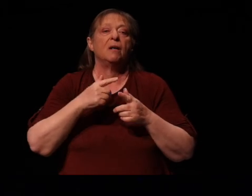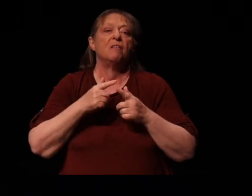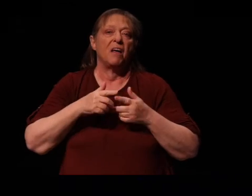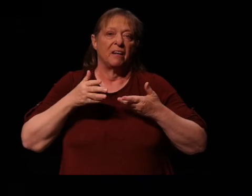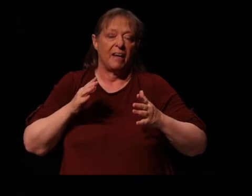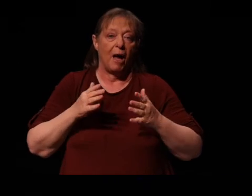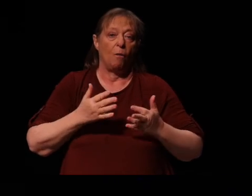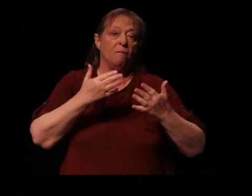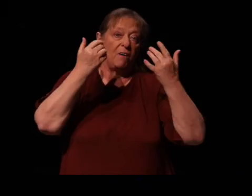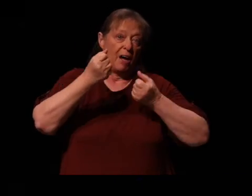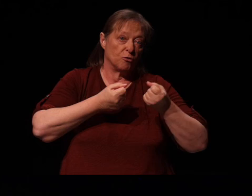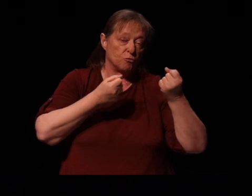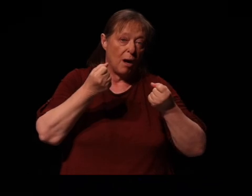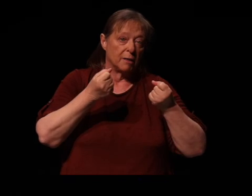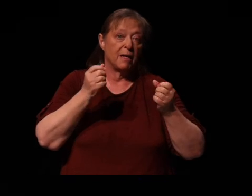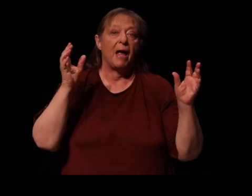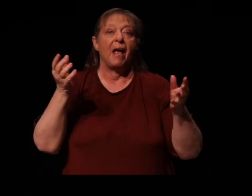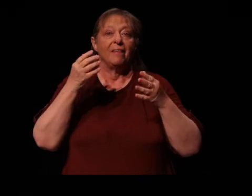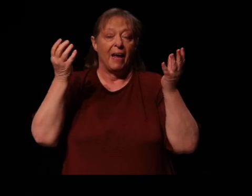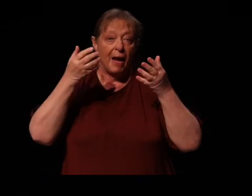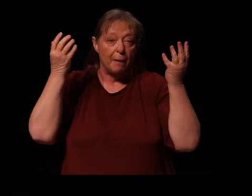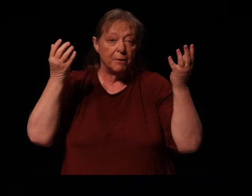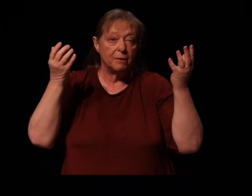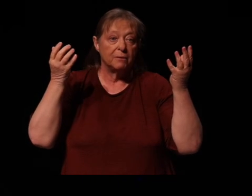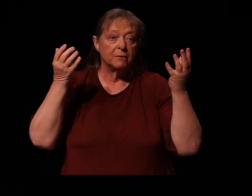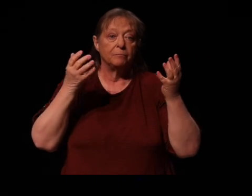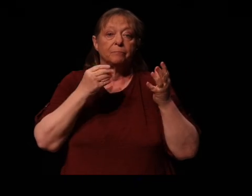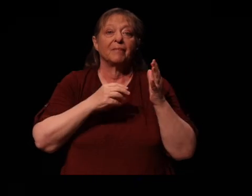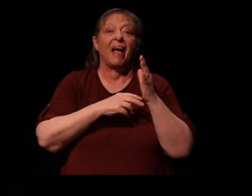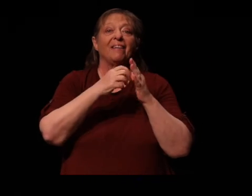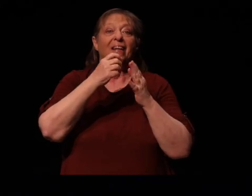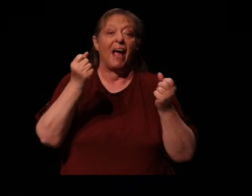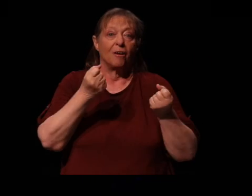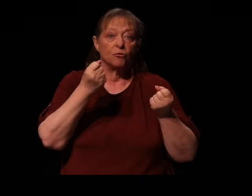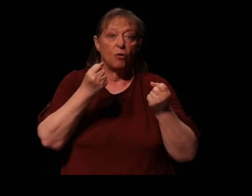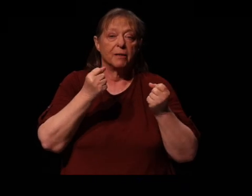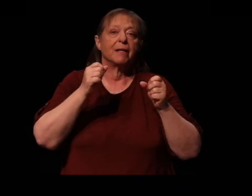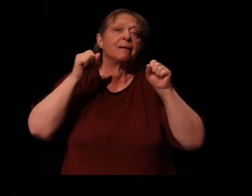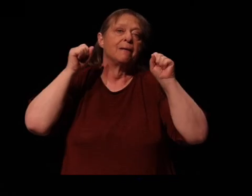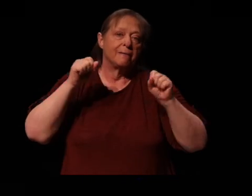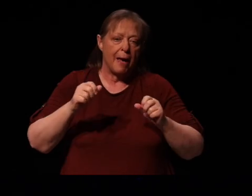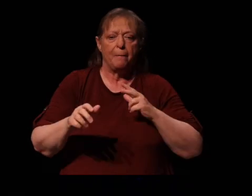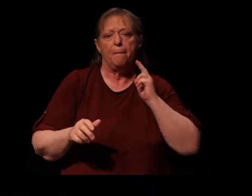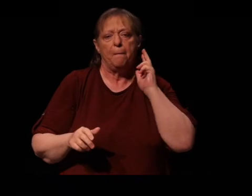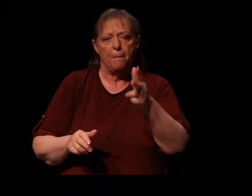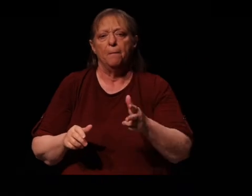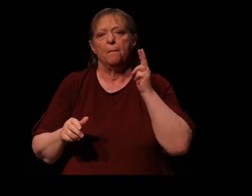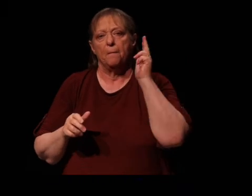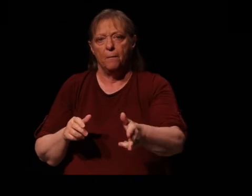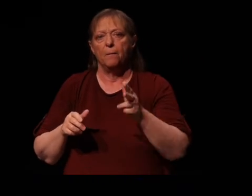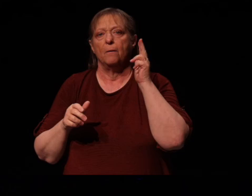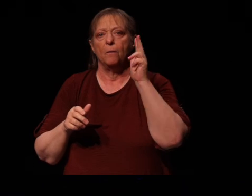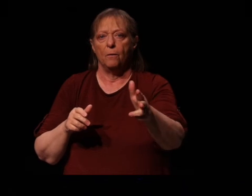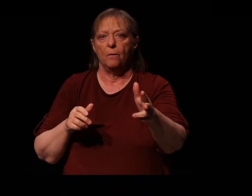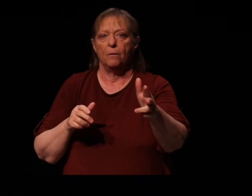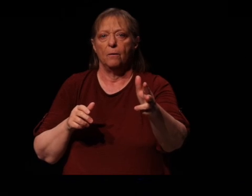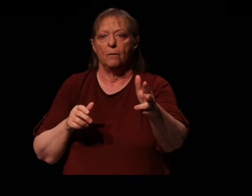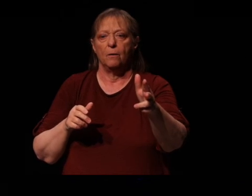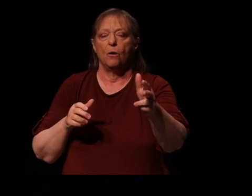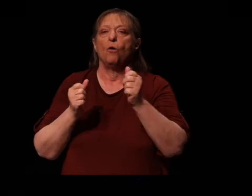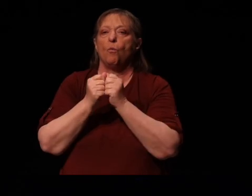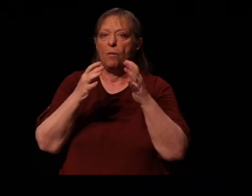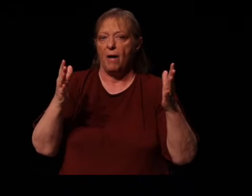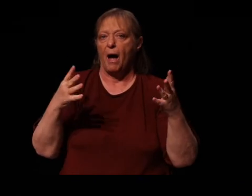the road, it allows for the fire trucks and the ambulances and ladder trucks and all that stuff to get down the road